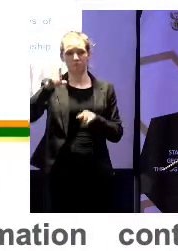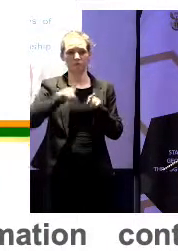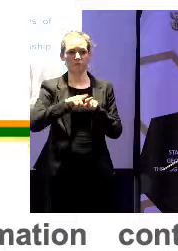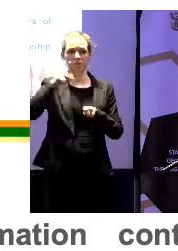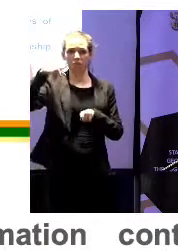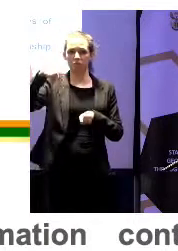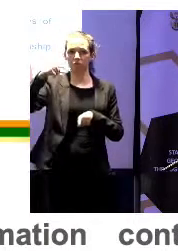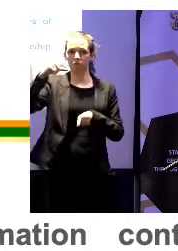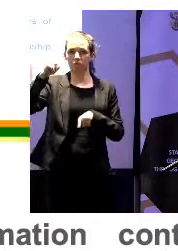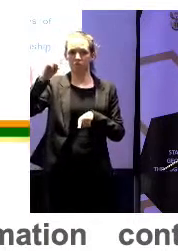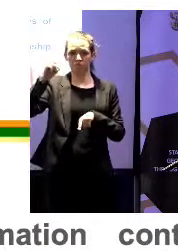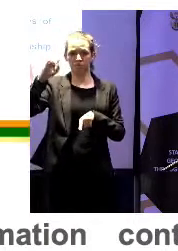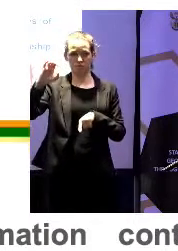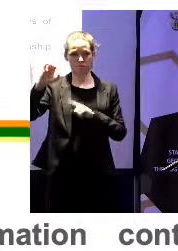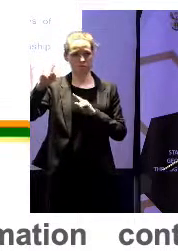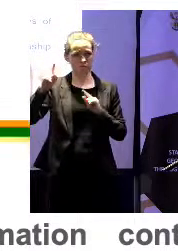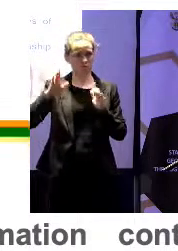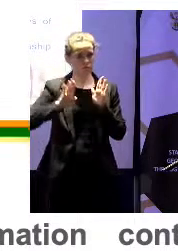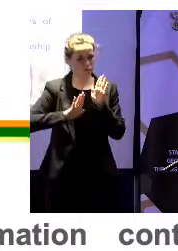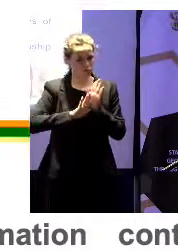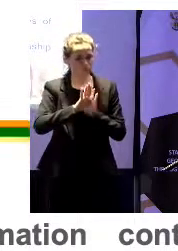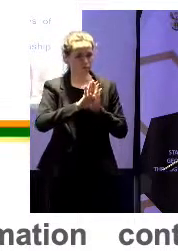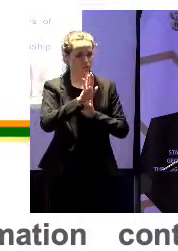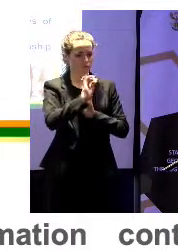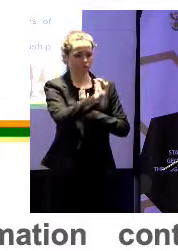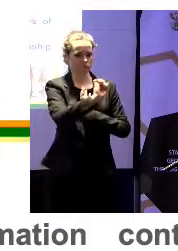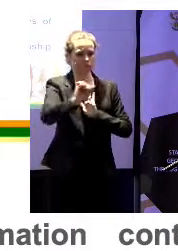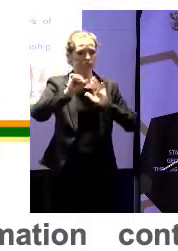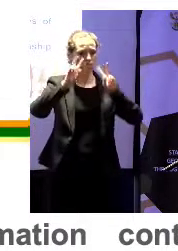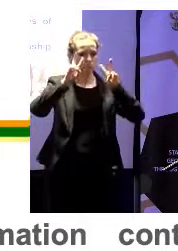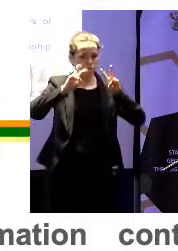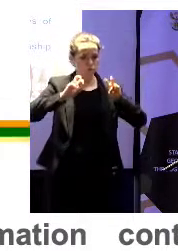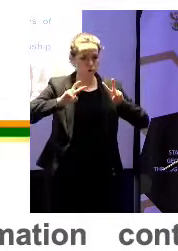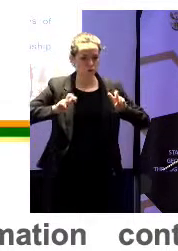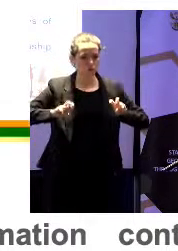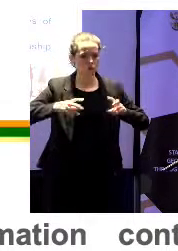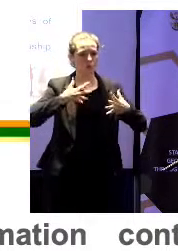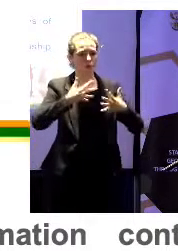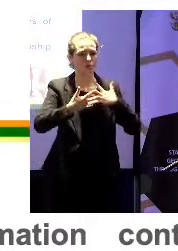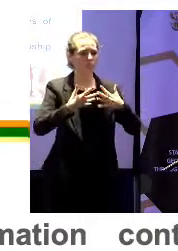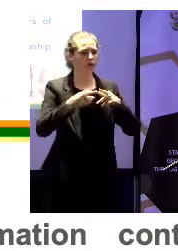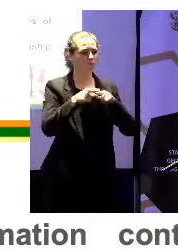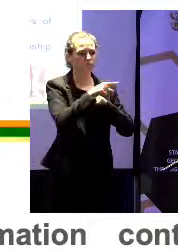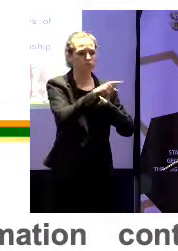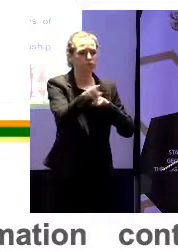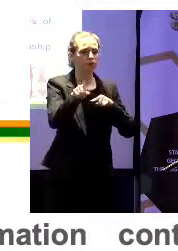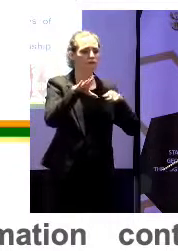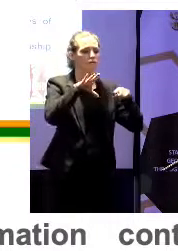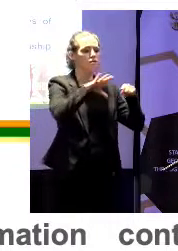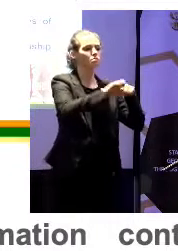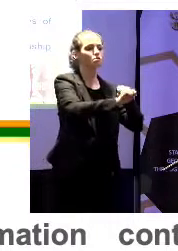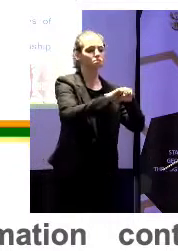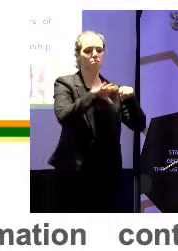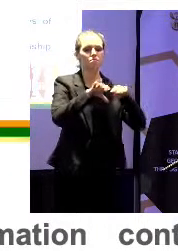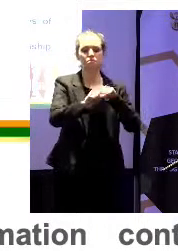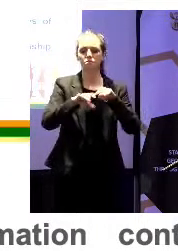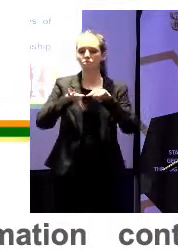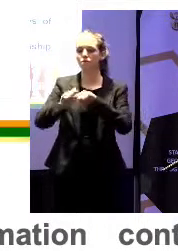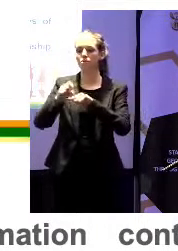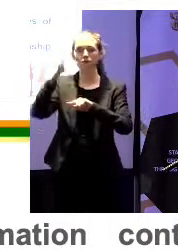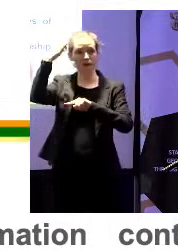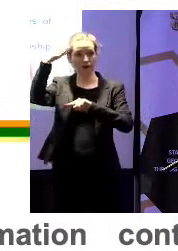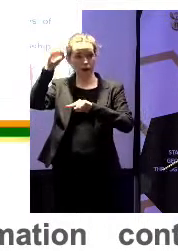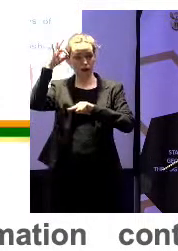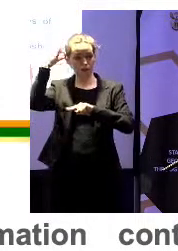improving also on research and identifying entities of government that have capacity